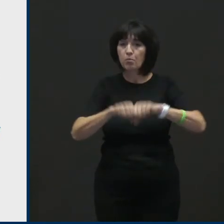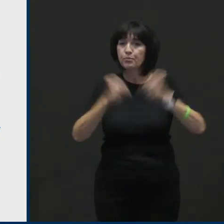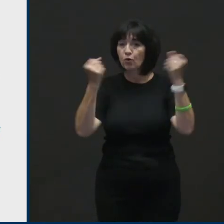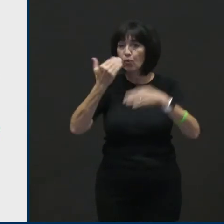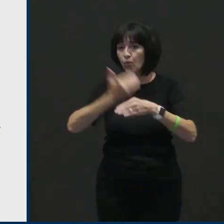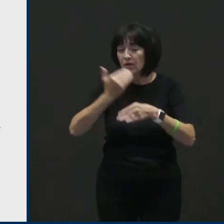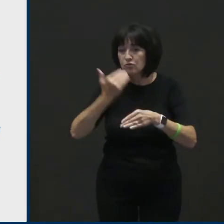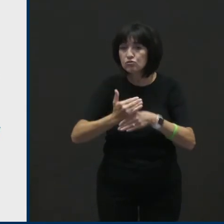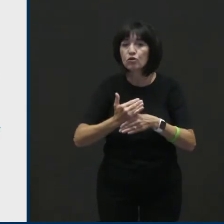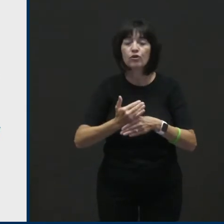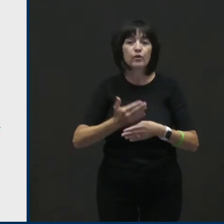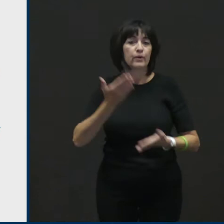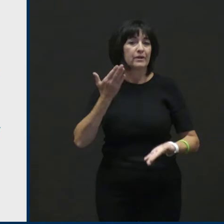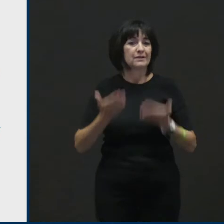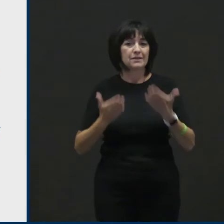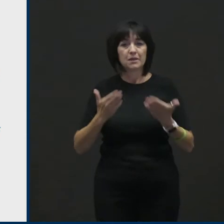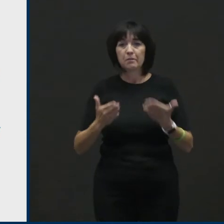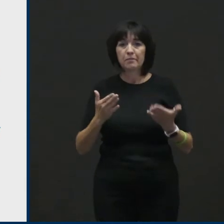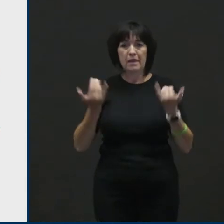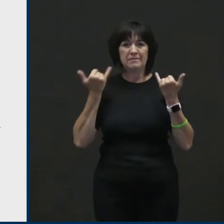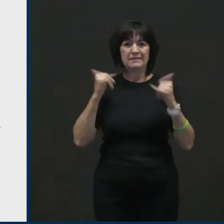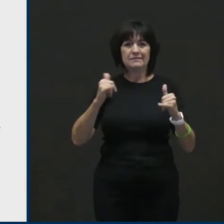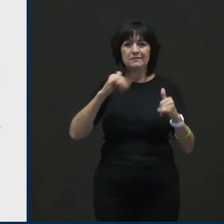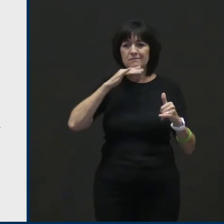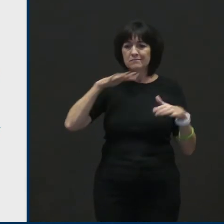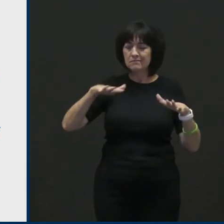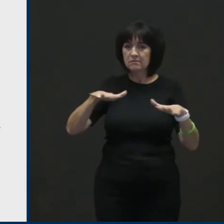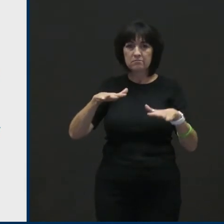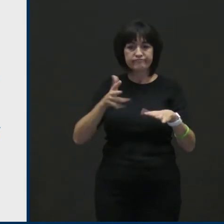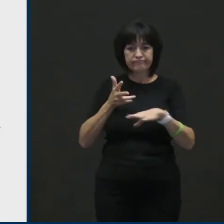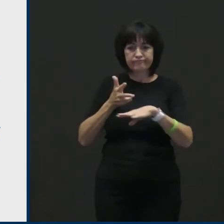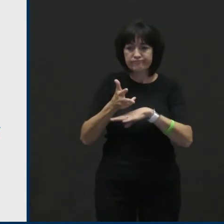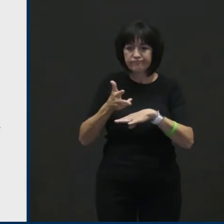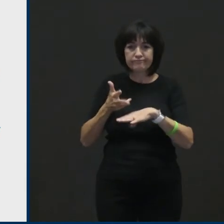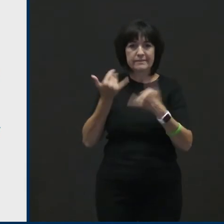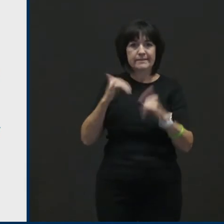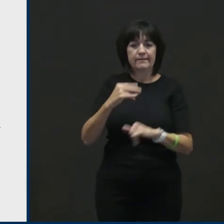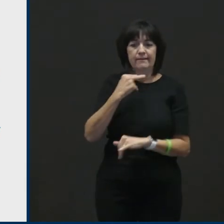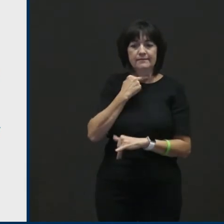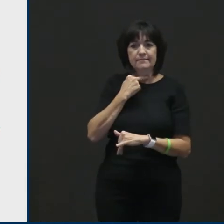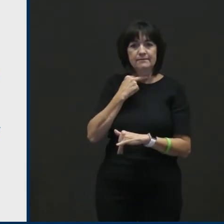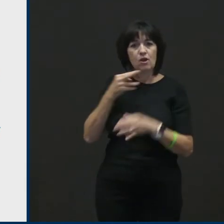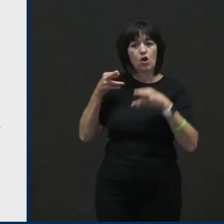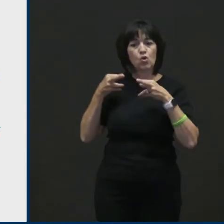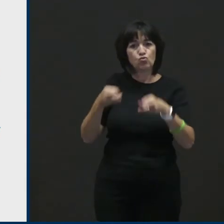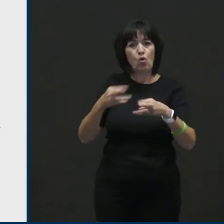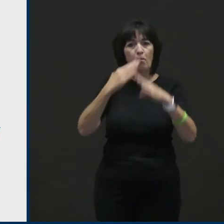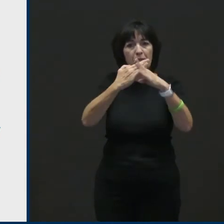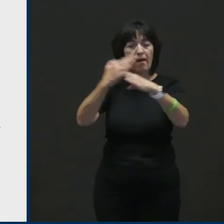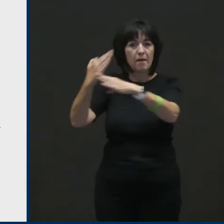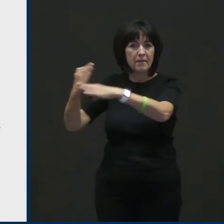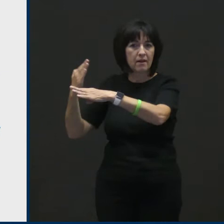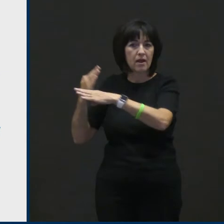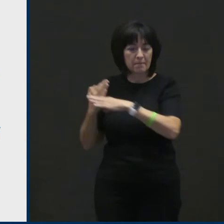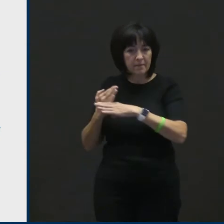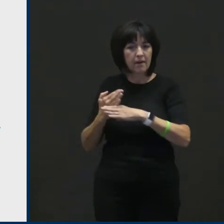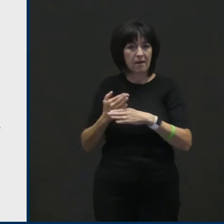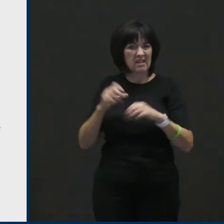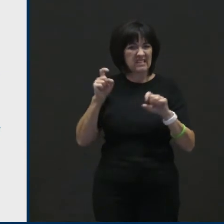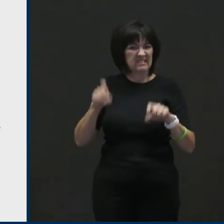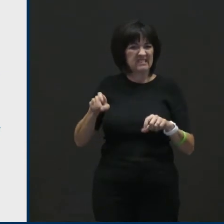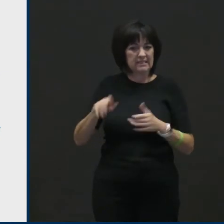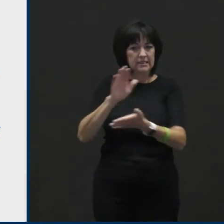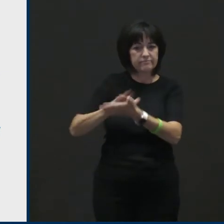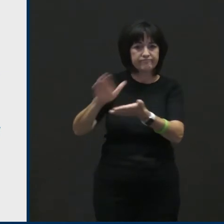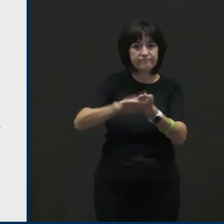going on and off your property that you're not able to move. And that's going to have qualifiers for income and how long you've lived in your house